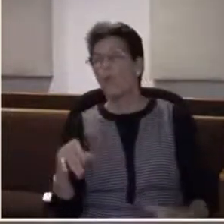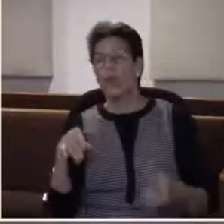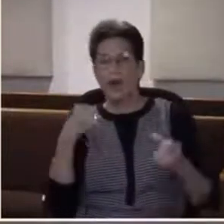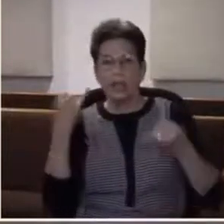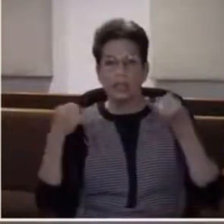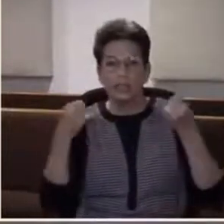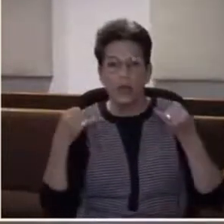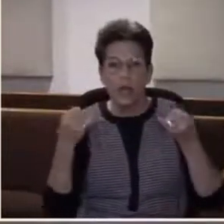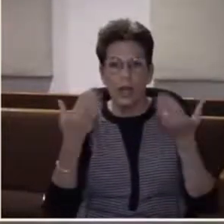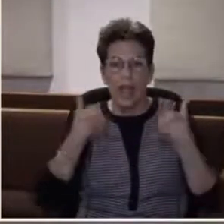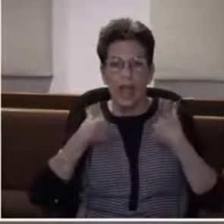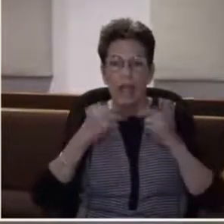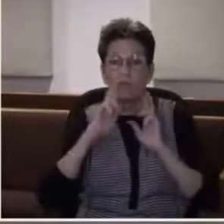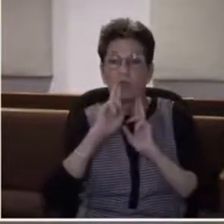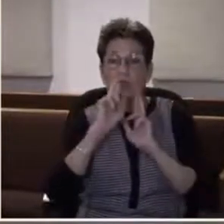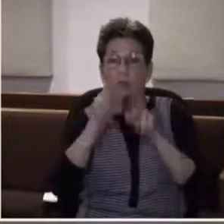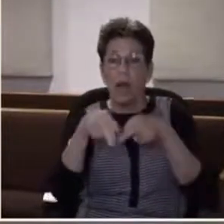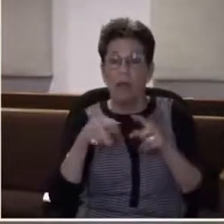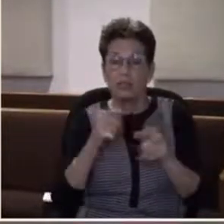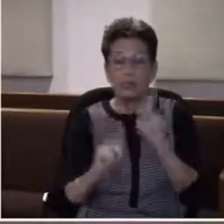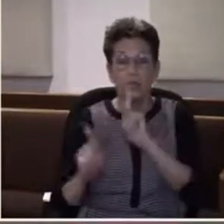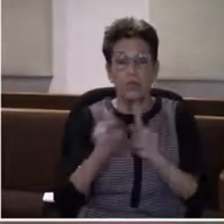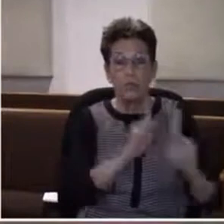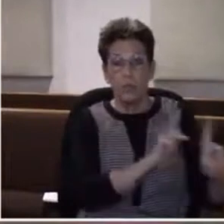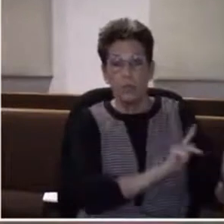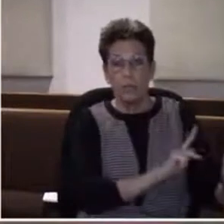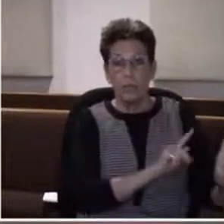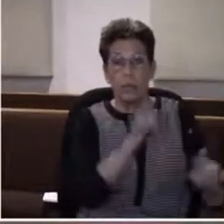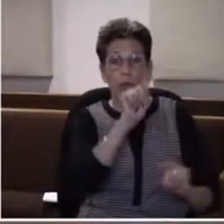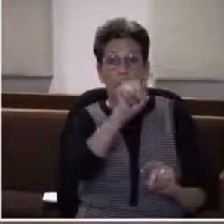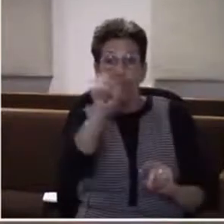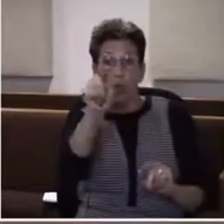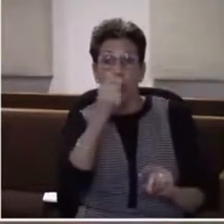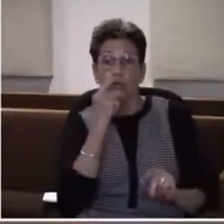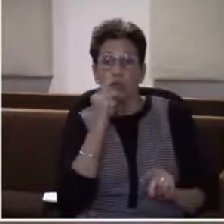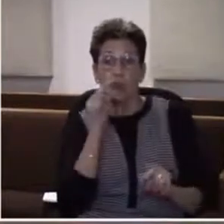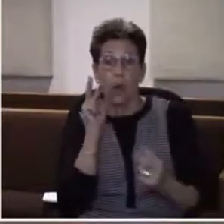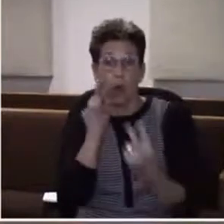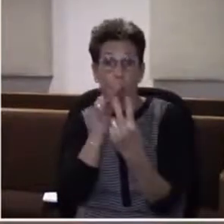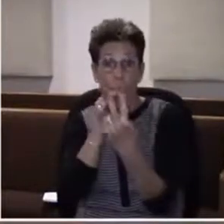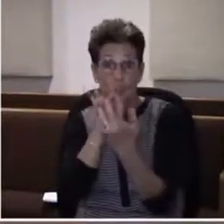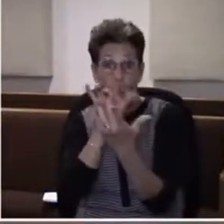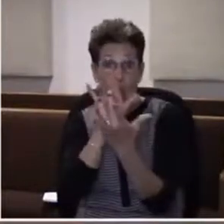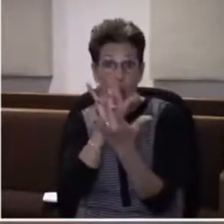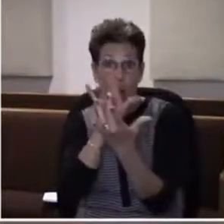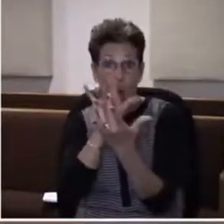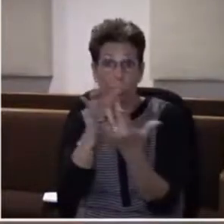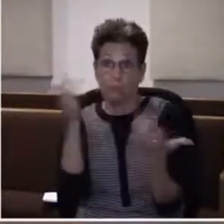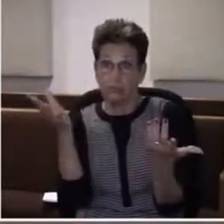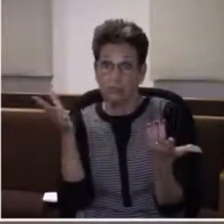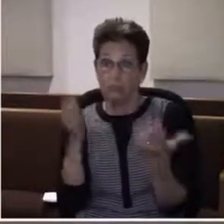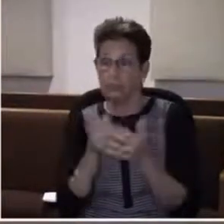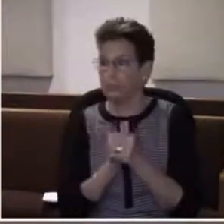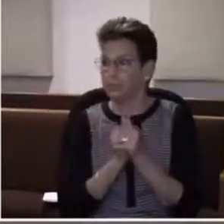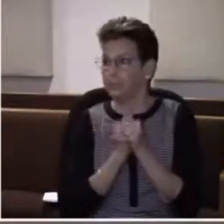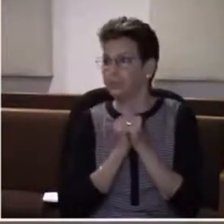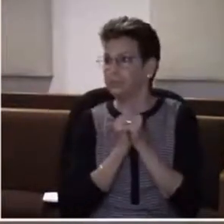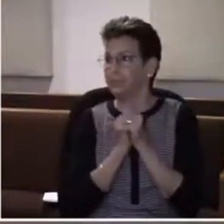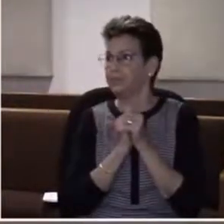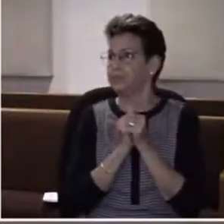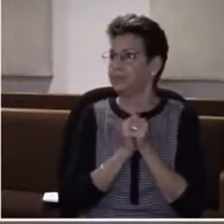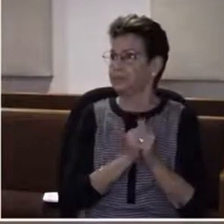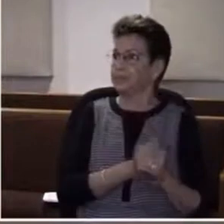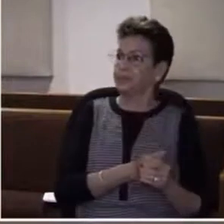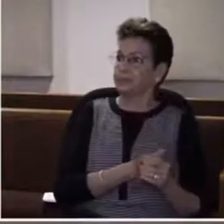from people, both in person, those that are watching online, those that are here, those that are not within what I would call